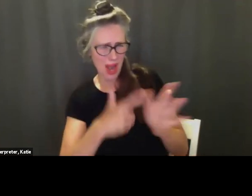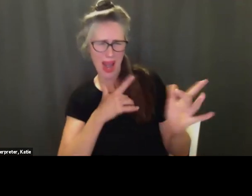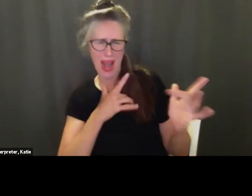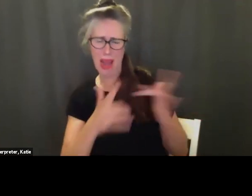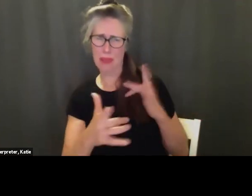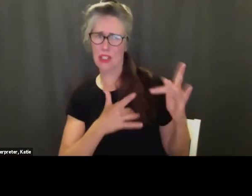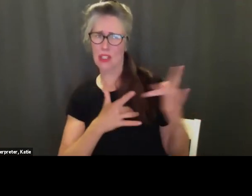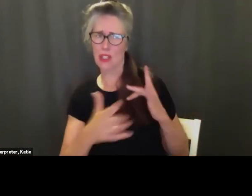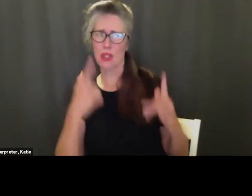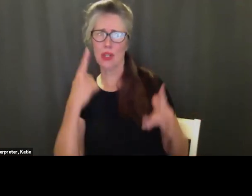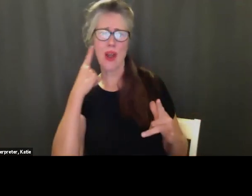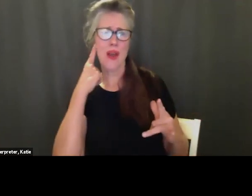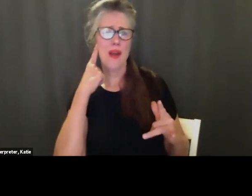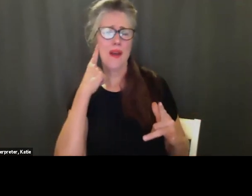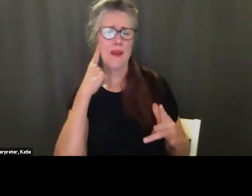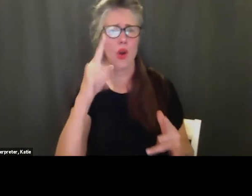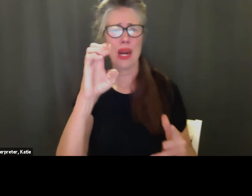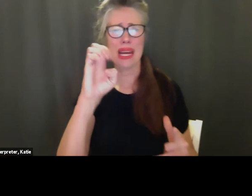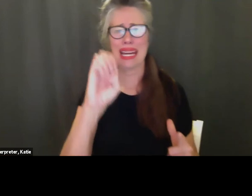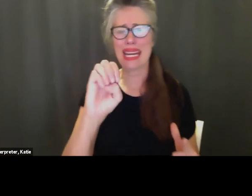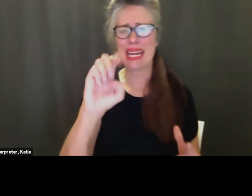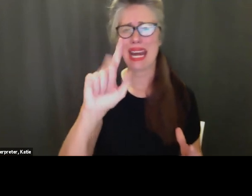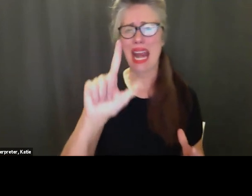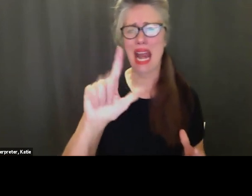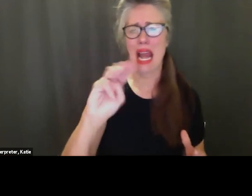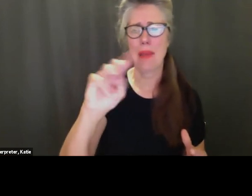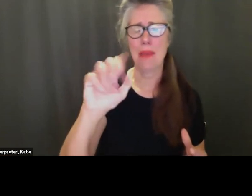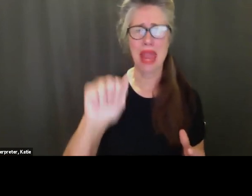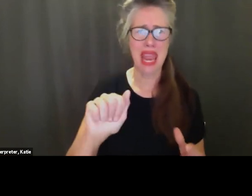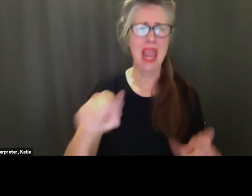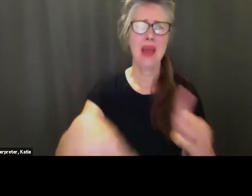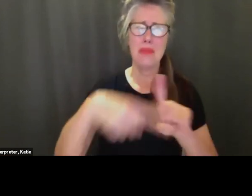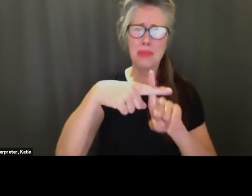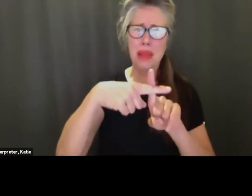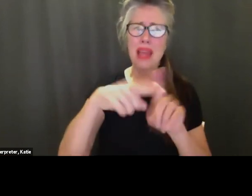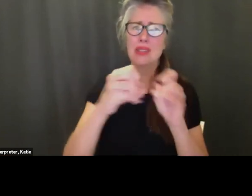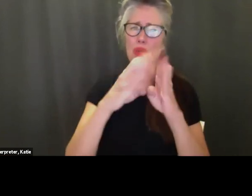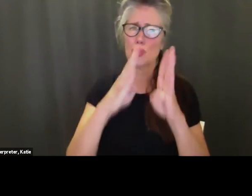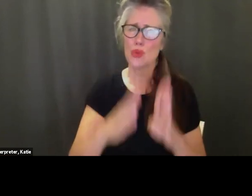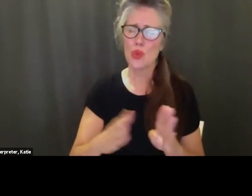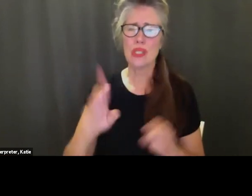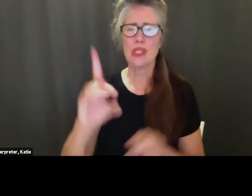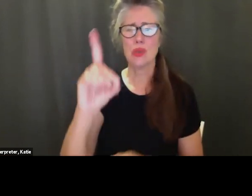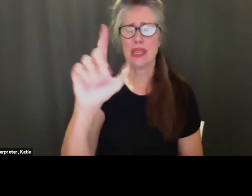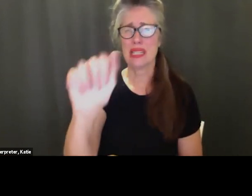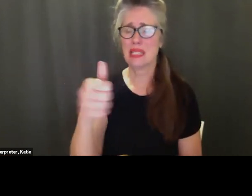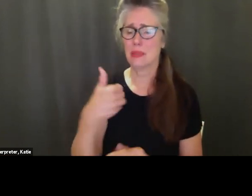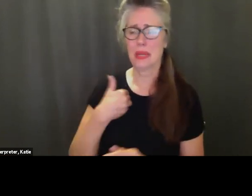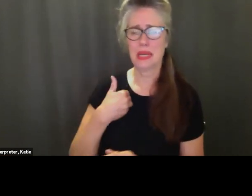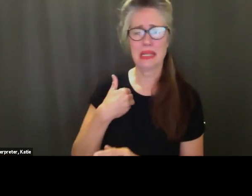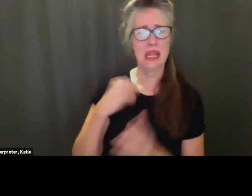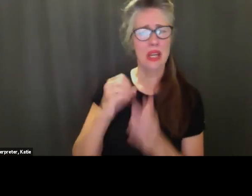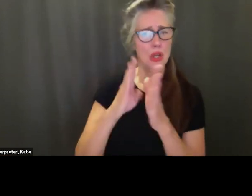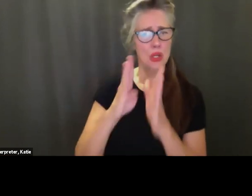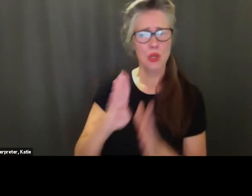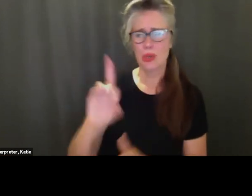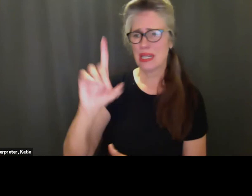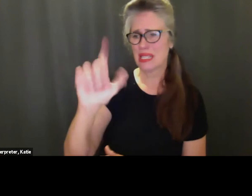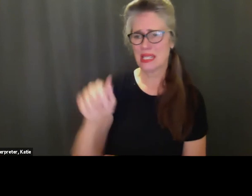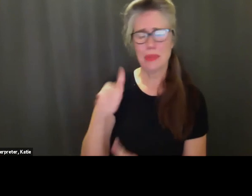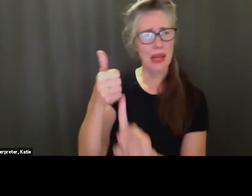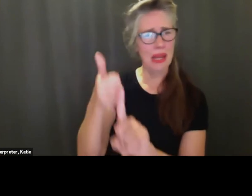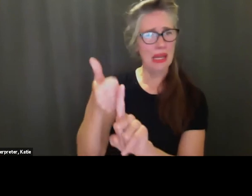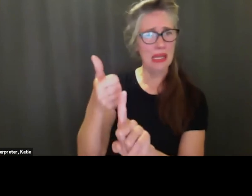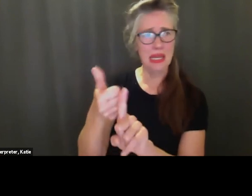our EML students as well as our students with disabilities. In fact, students with disabilities,